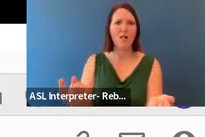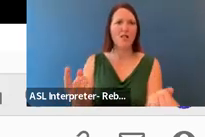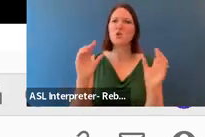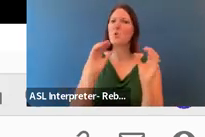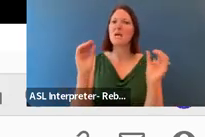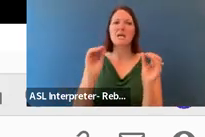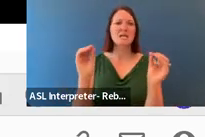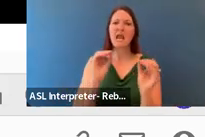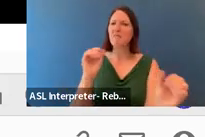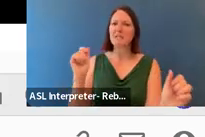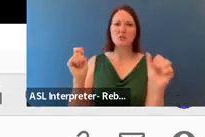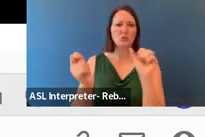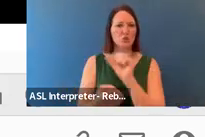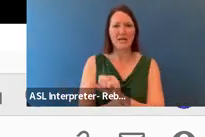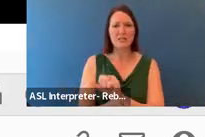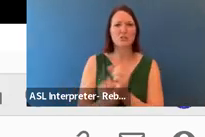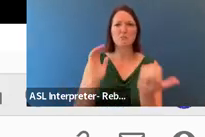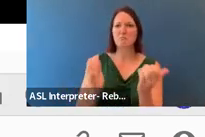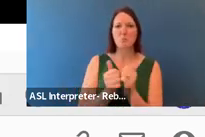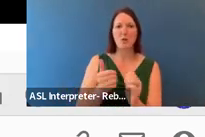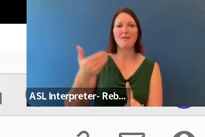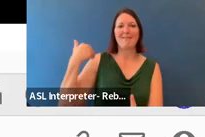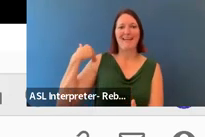has changed from our last